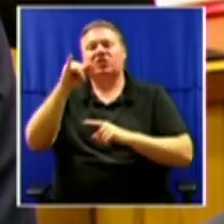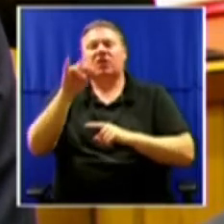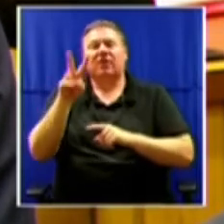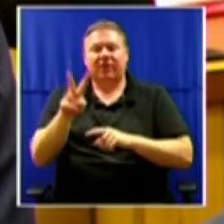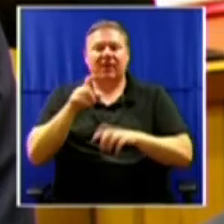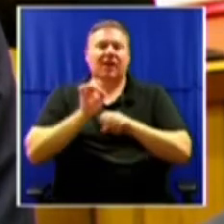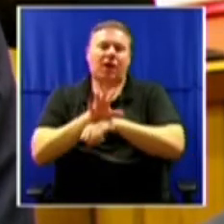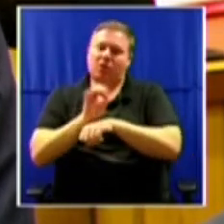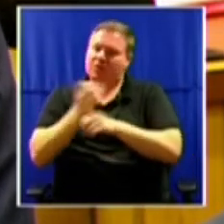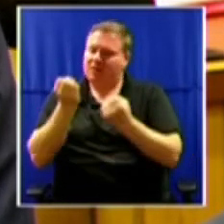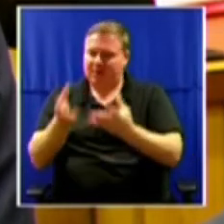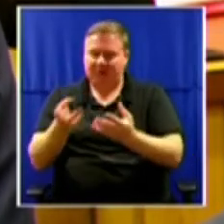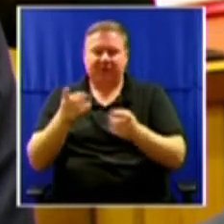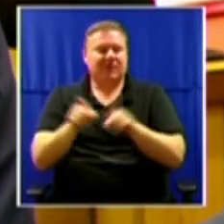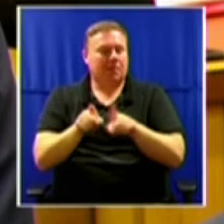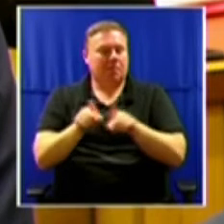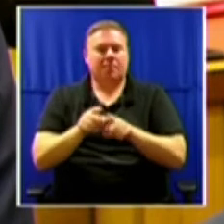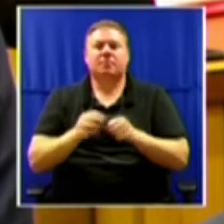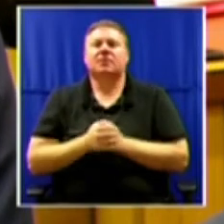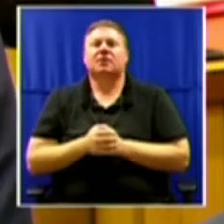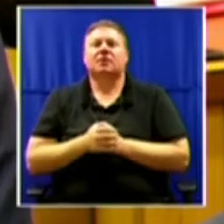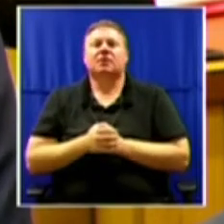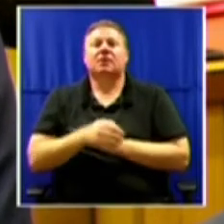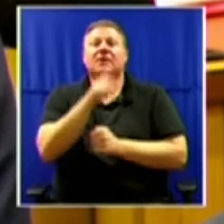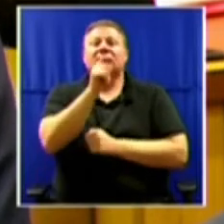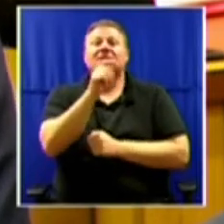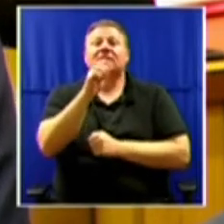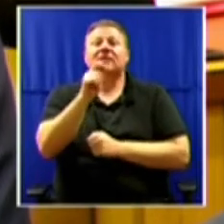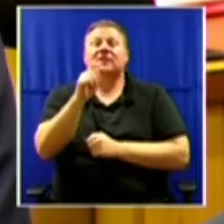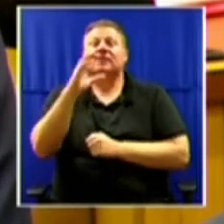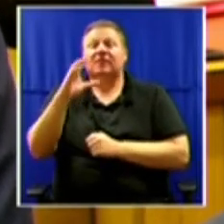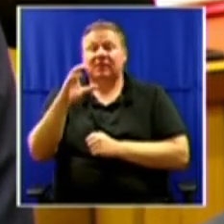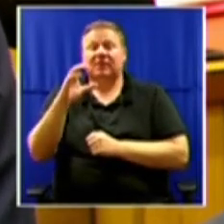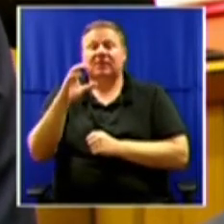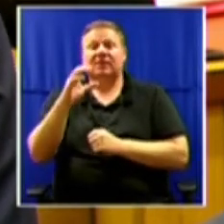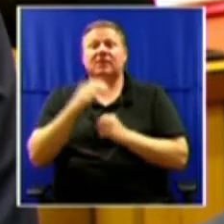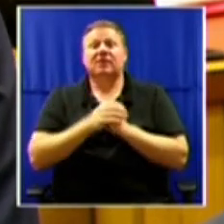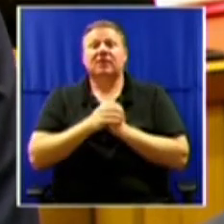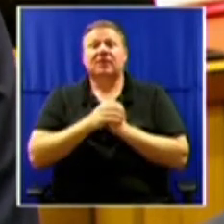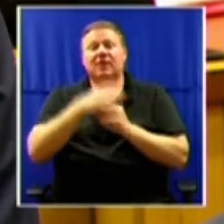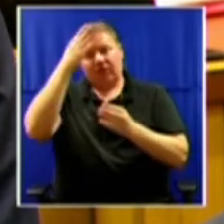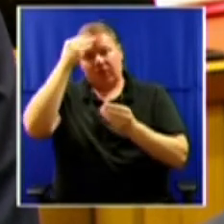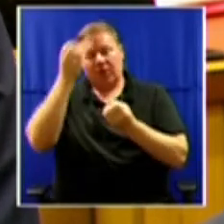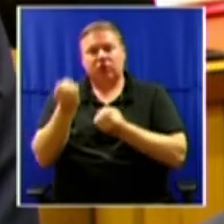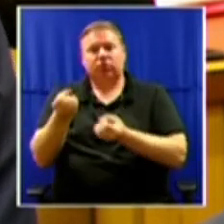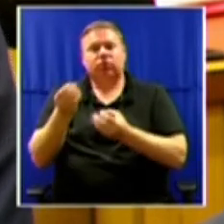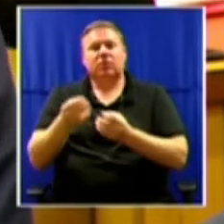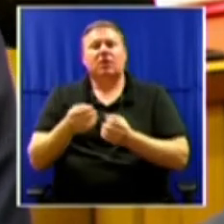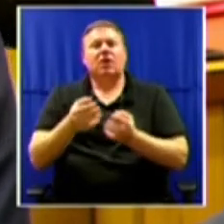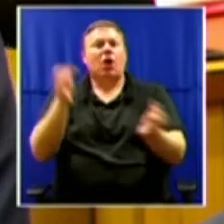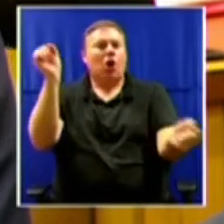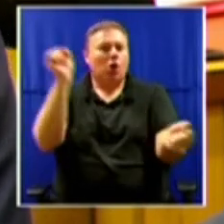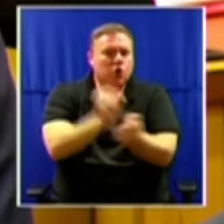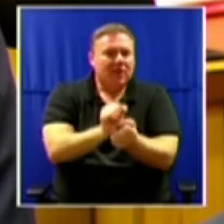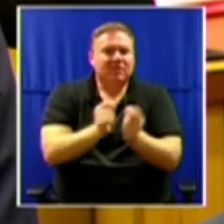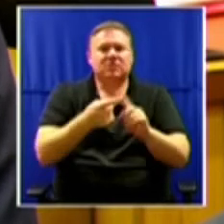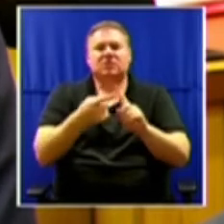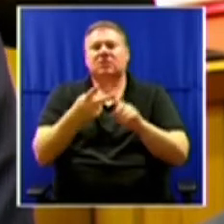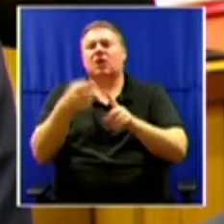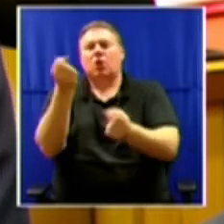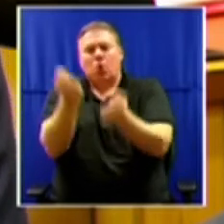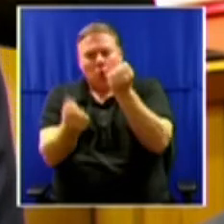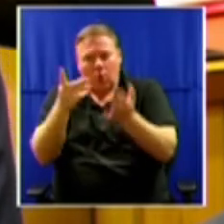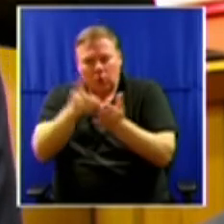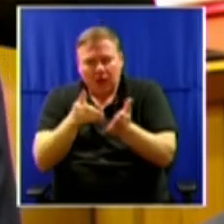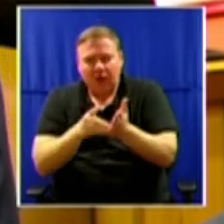TCC also provides access to other information, arrest, court dates, bail decisions, and so forth, should